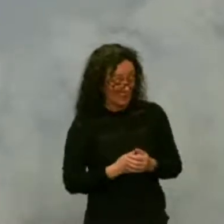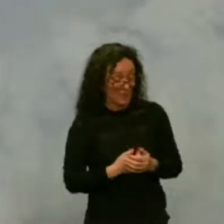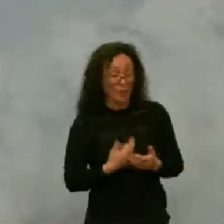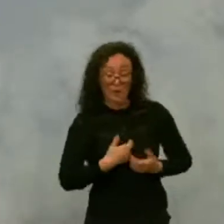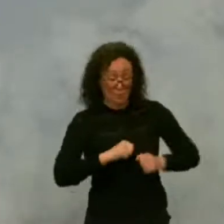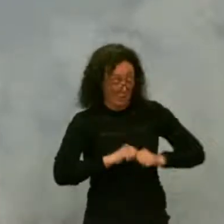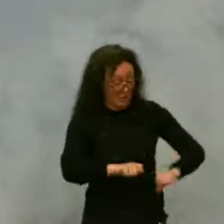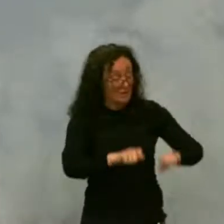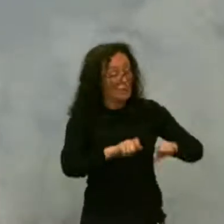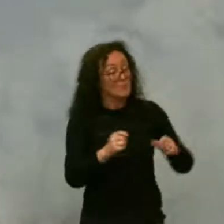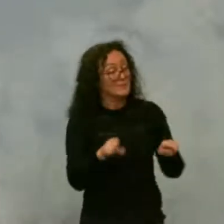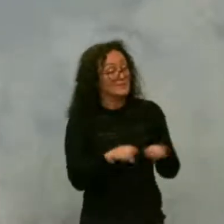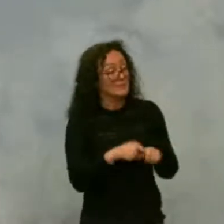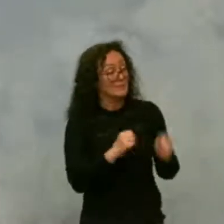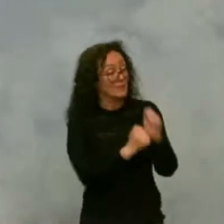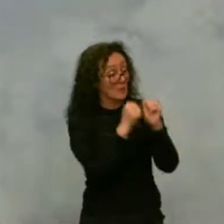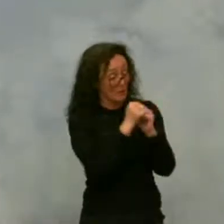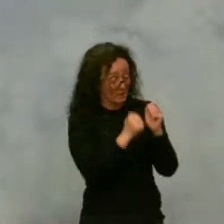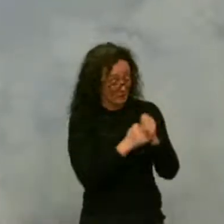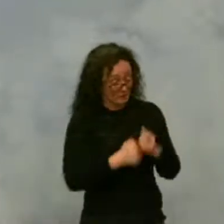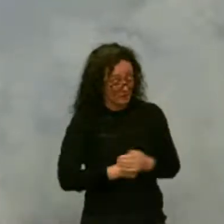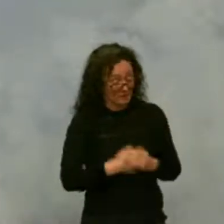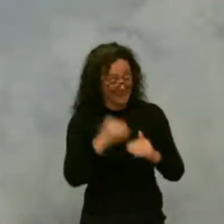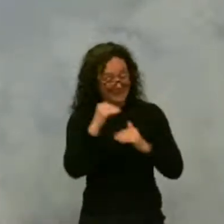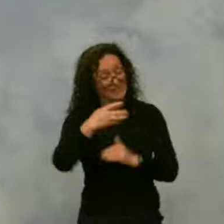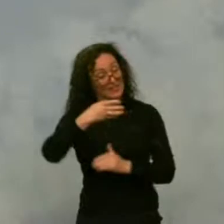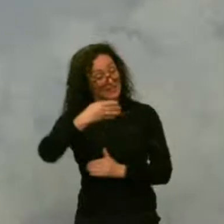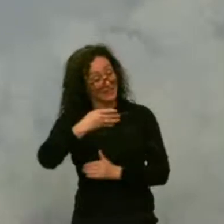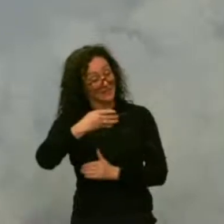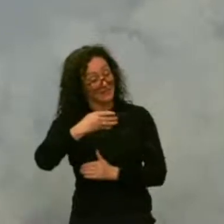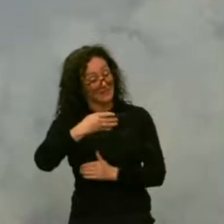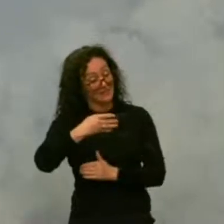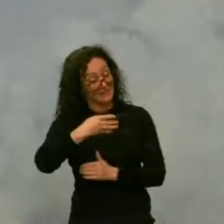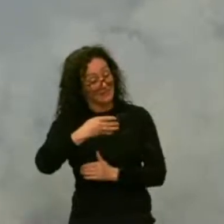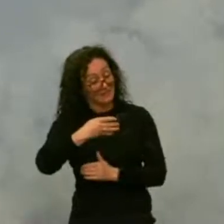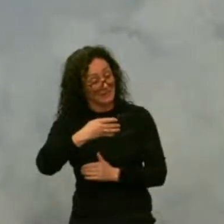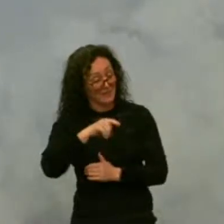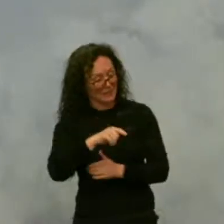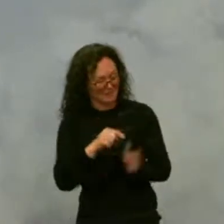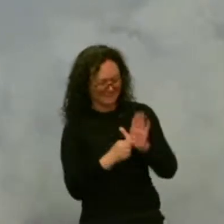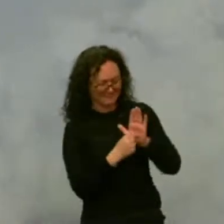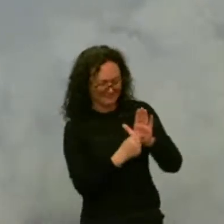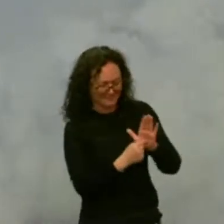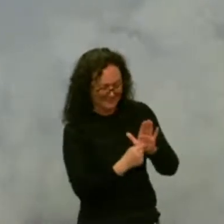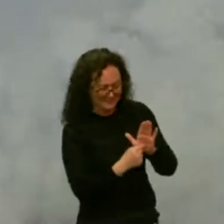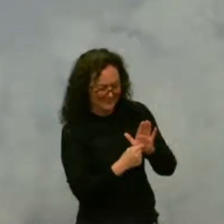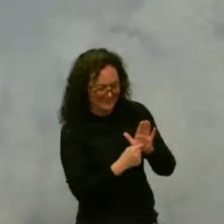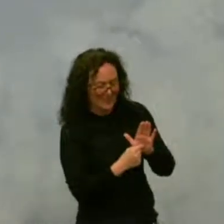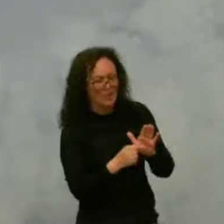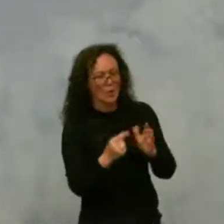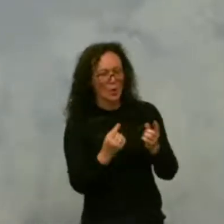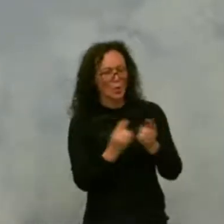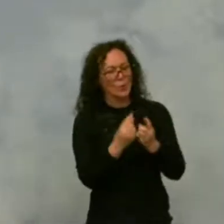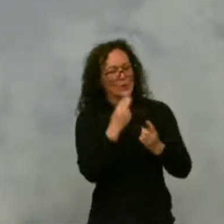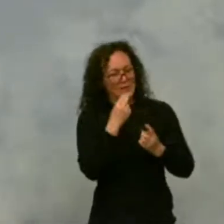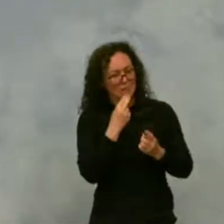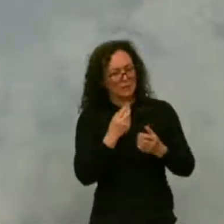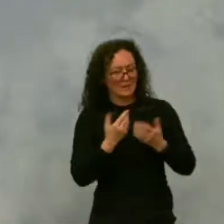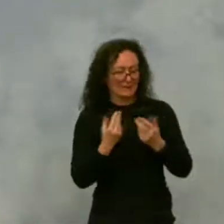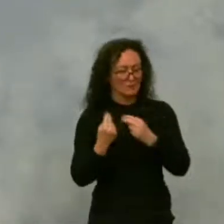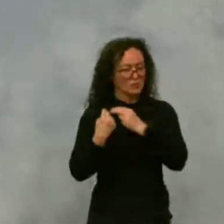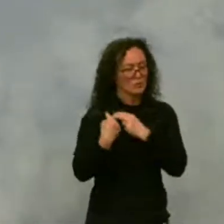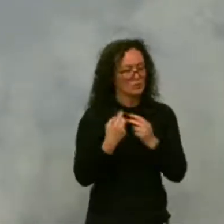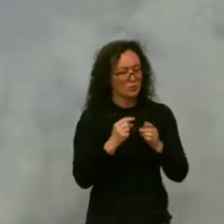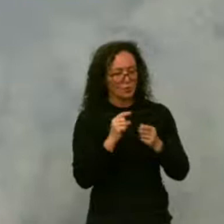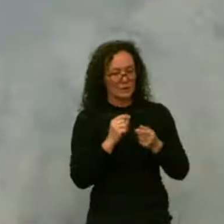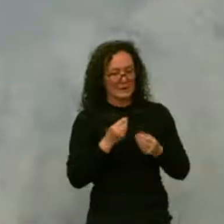quarter. And Section 9 of this report covers some indicators that are set at the start of the year that we're required to report on throughout the year. These